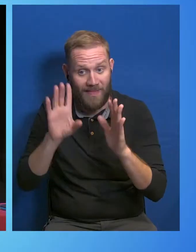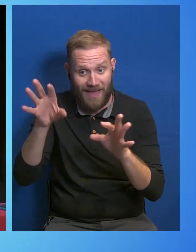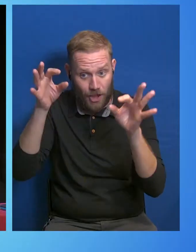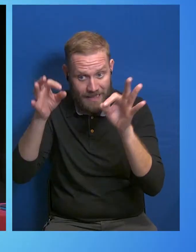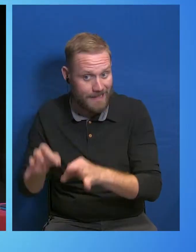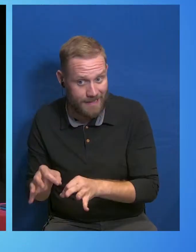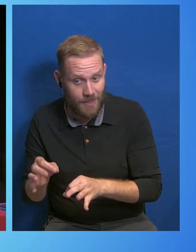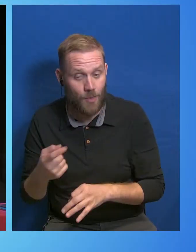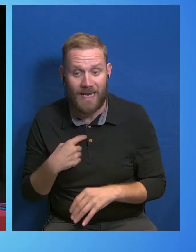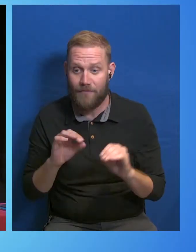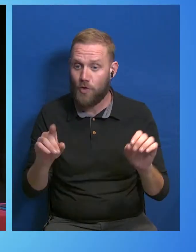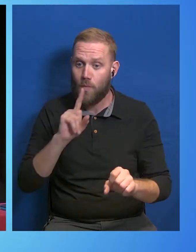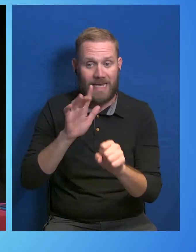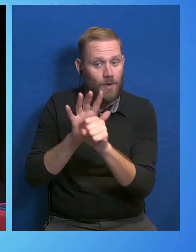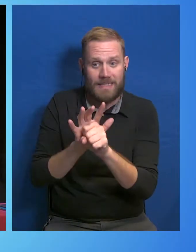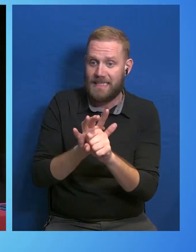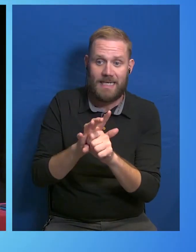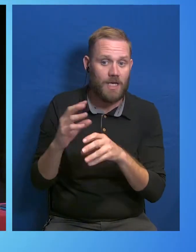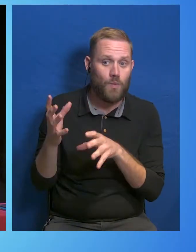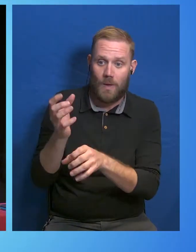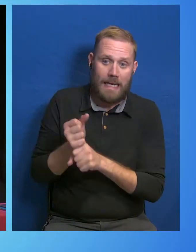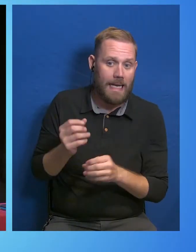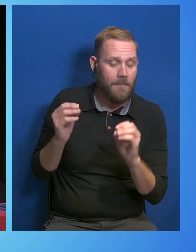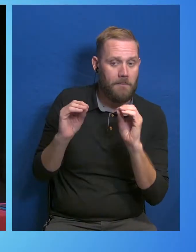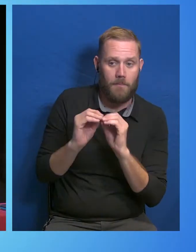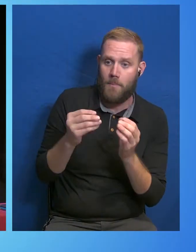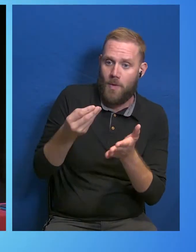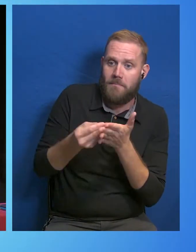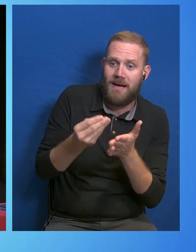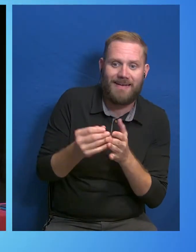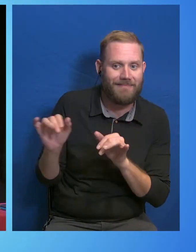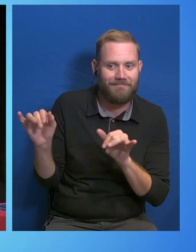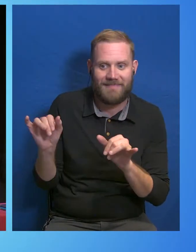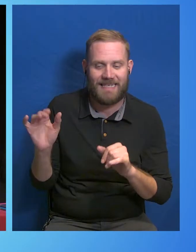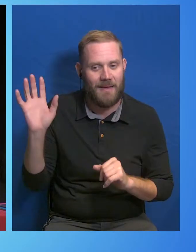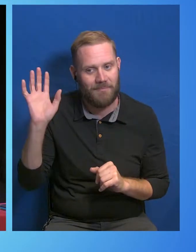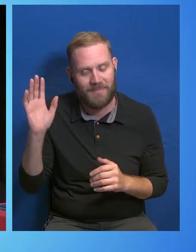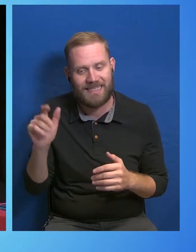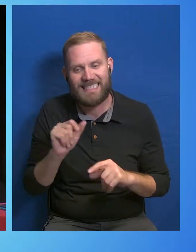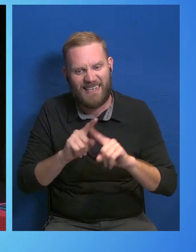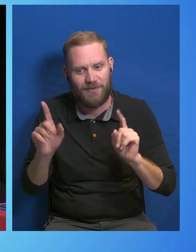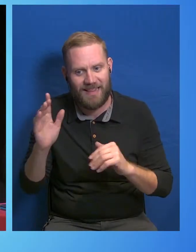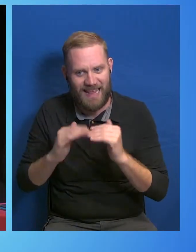a guarantee as before. Excuse me.